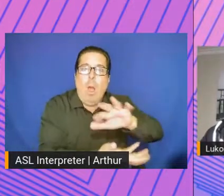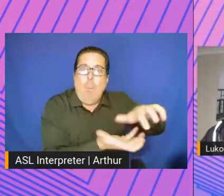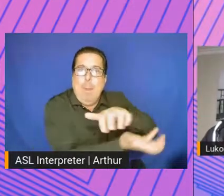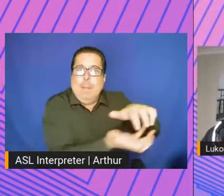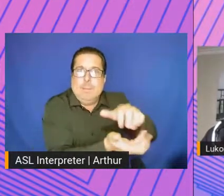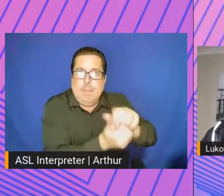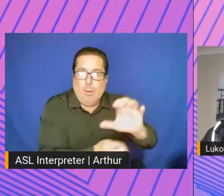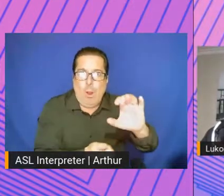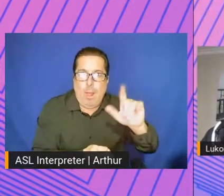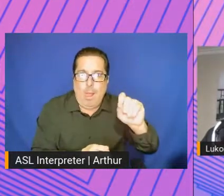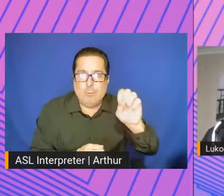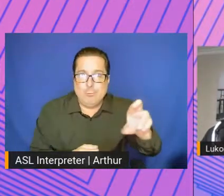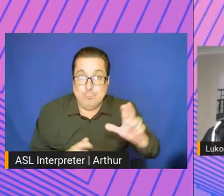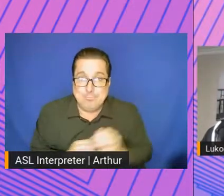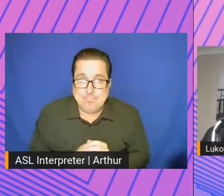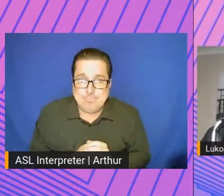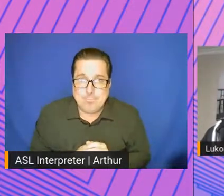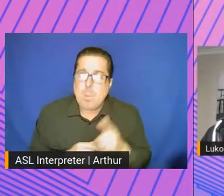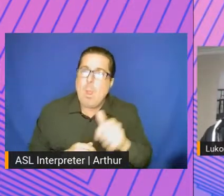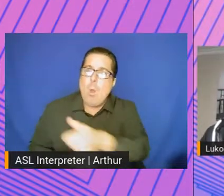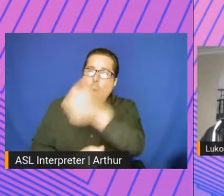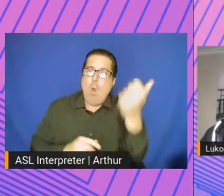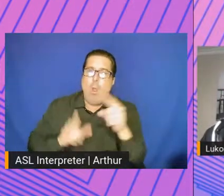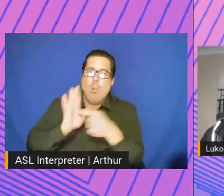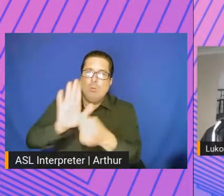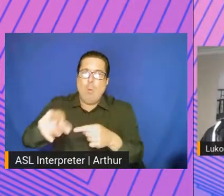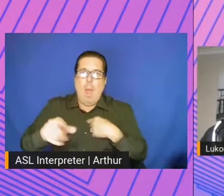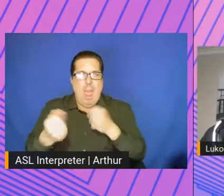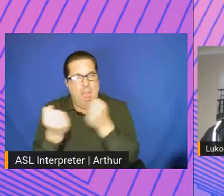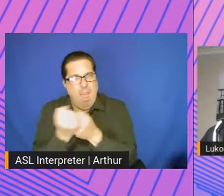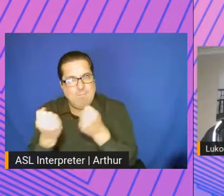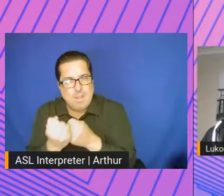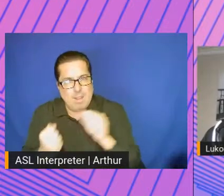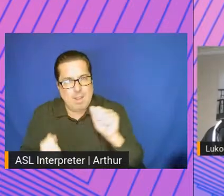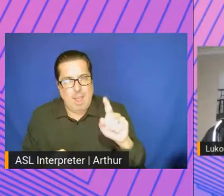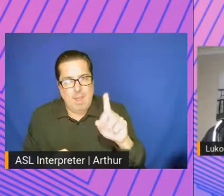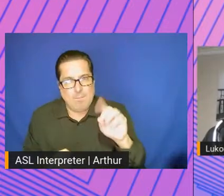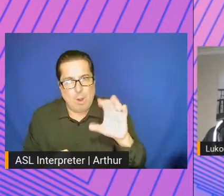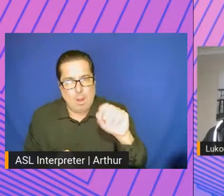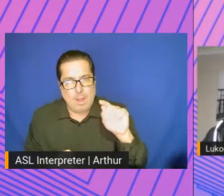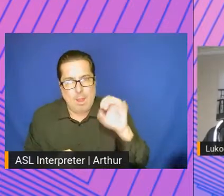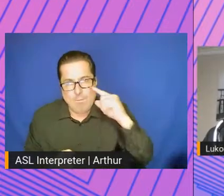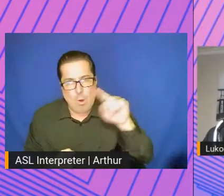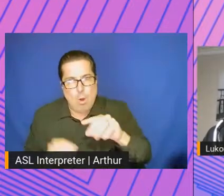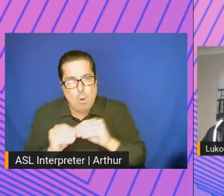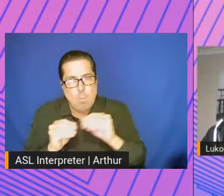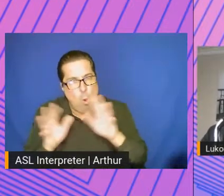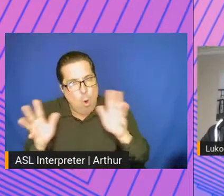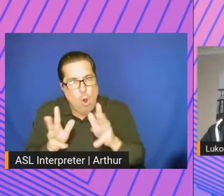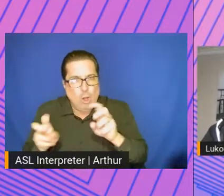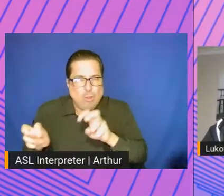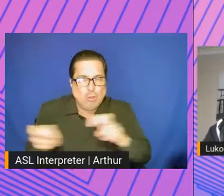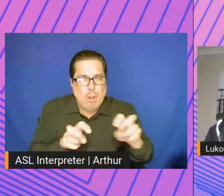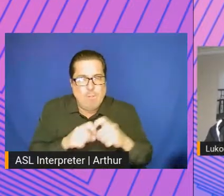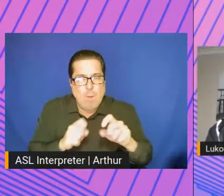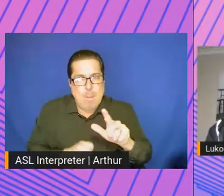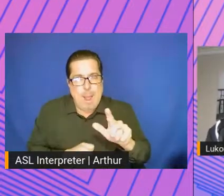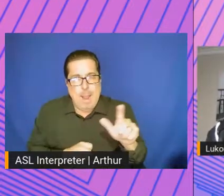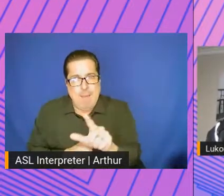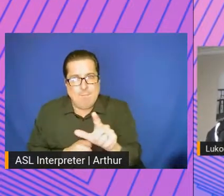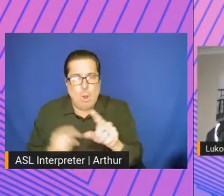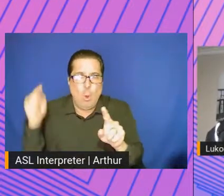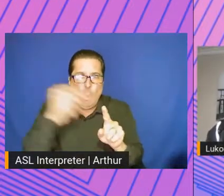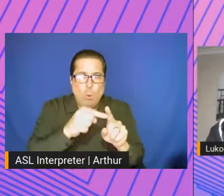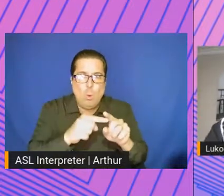So something that I'm also trying to advocate for more of is shifting things left to the point of your